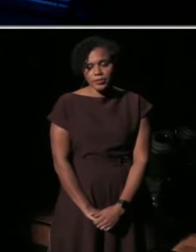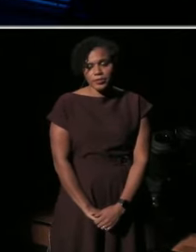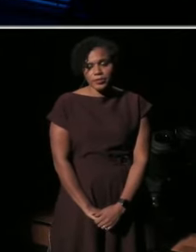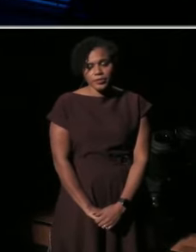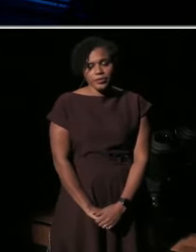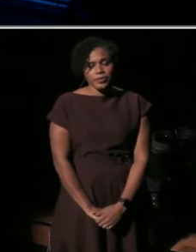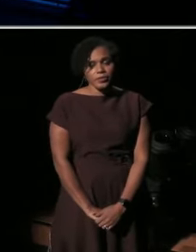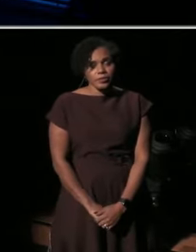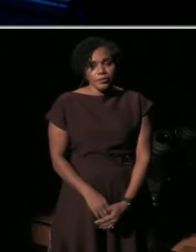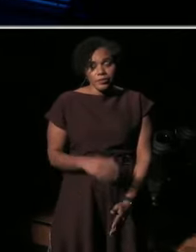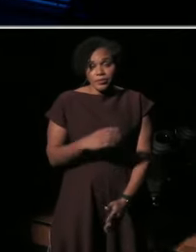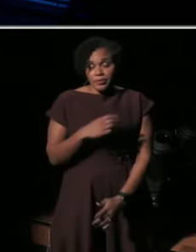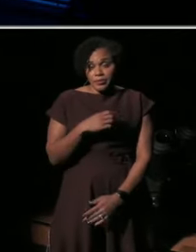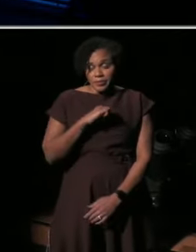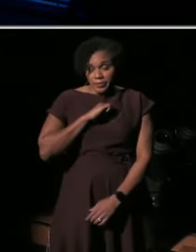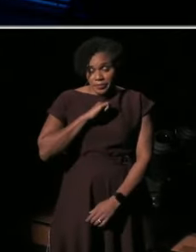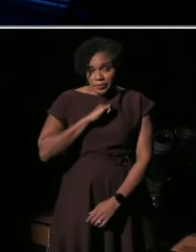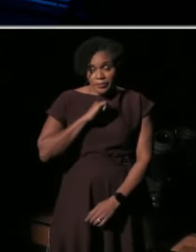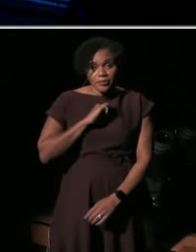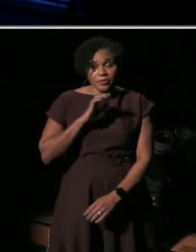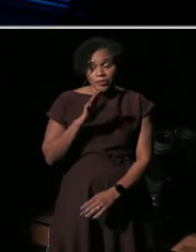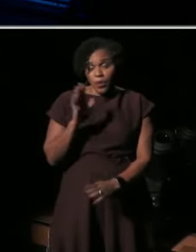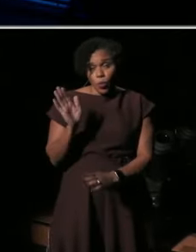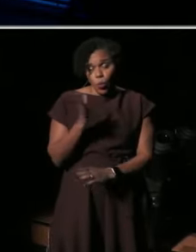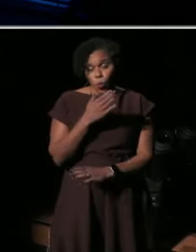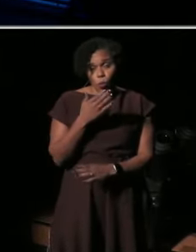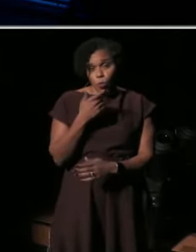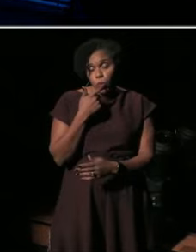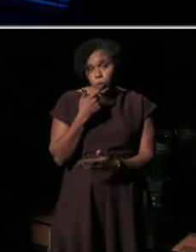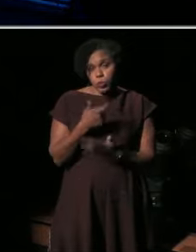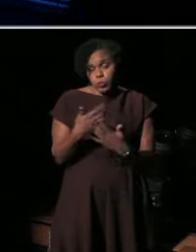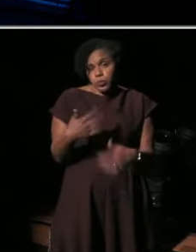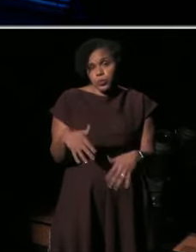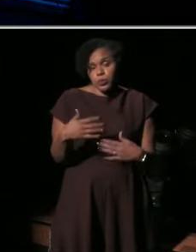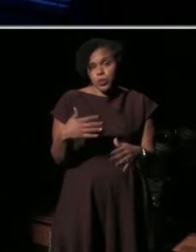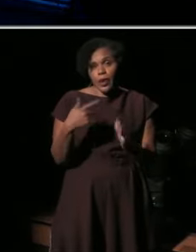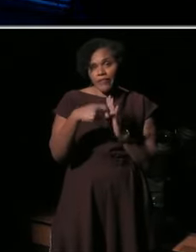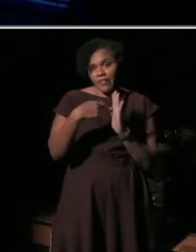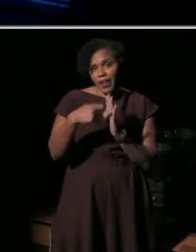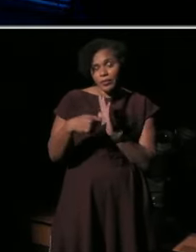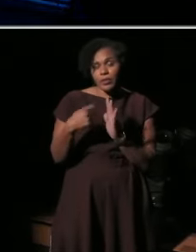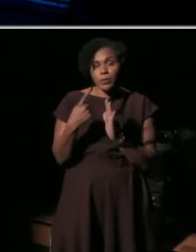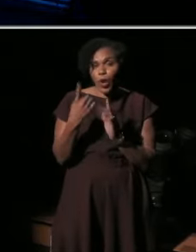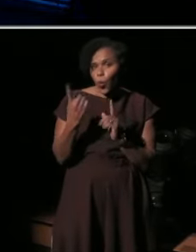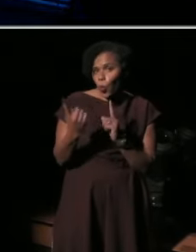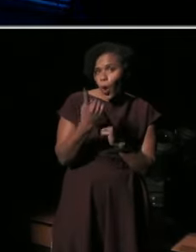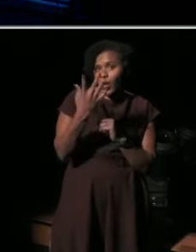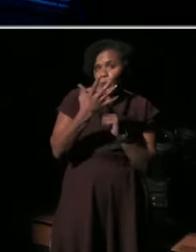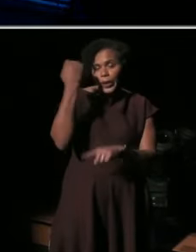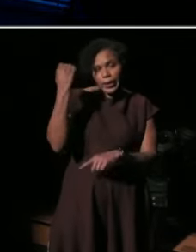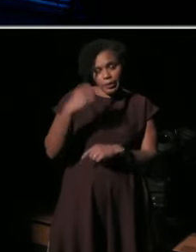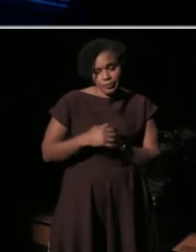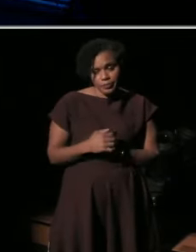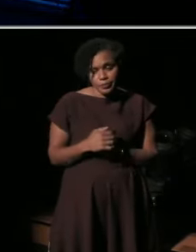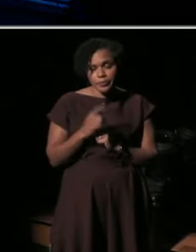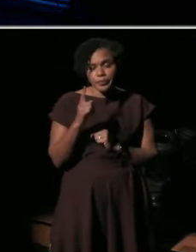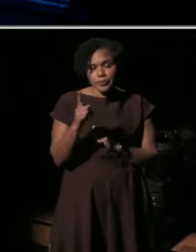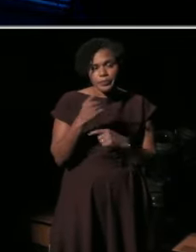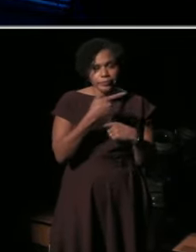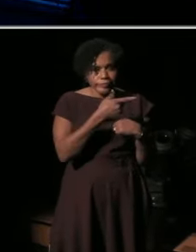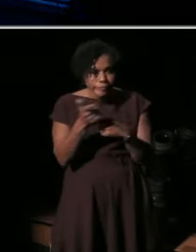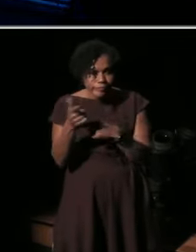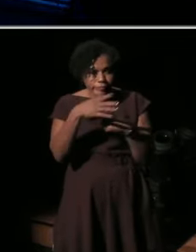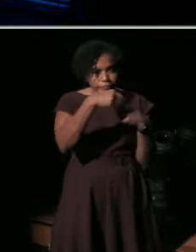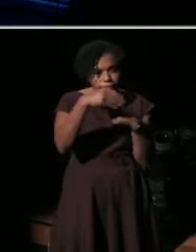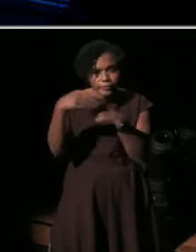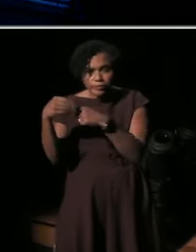Well, sorry, all of those are amazing films, but there can be only one winner. Filmed over two